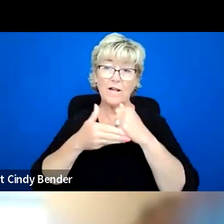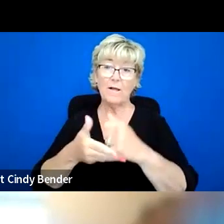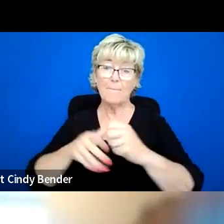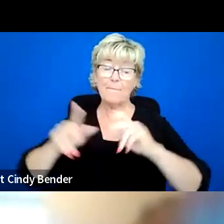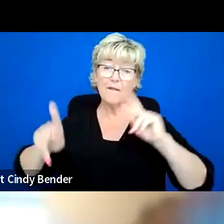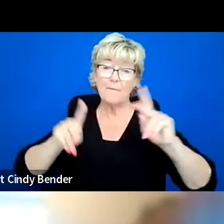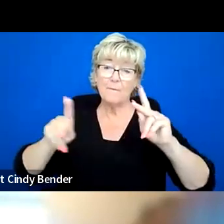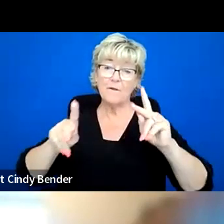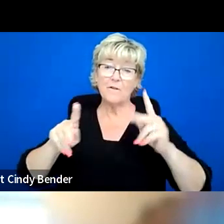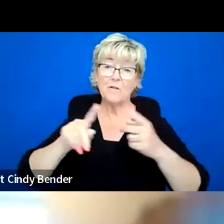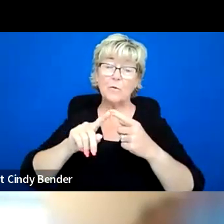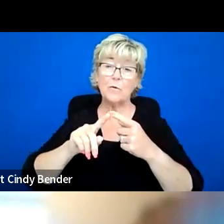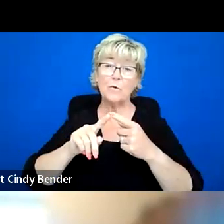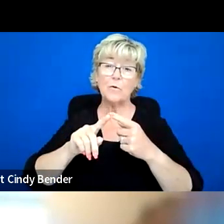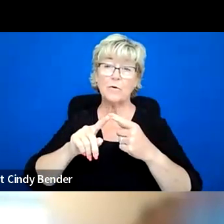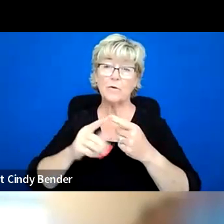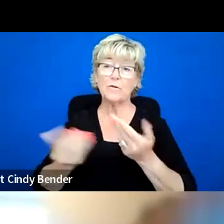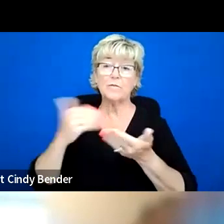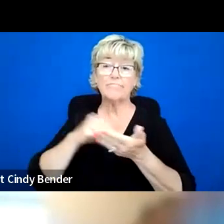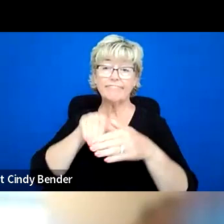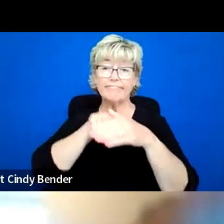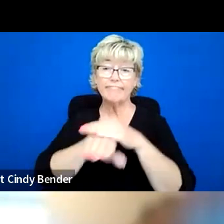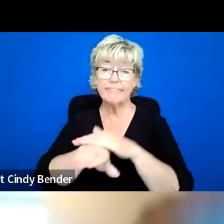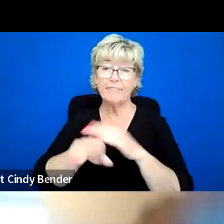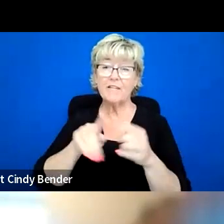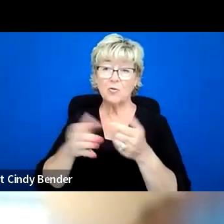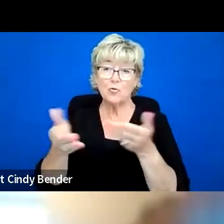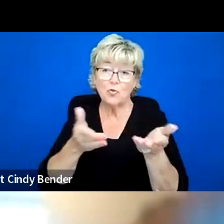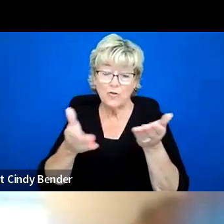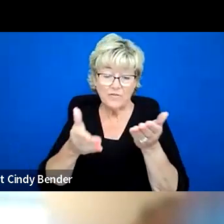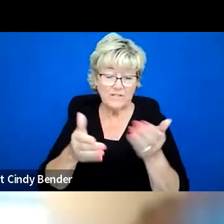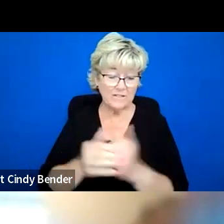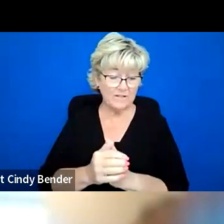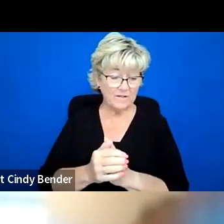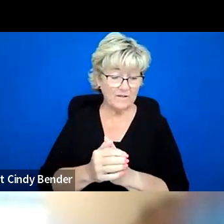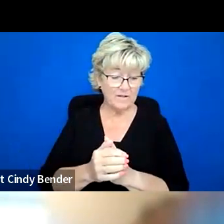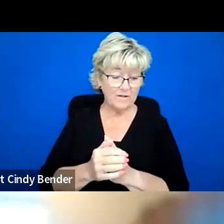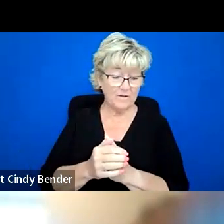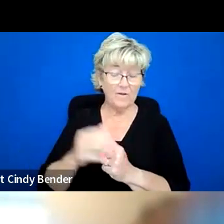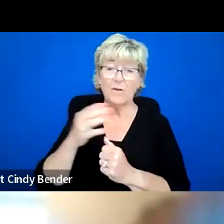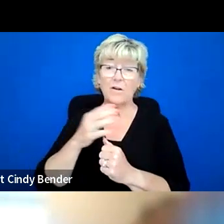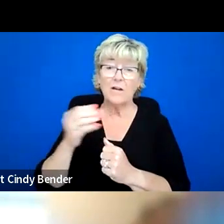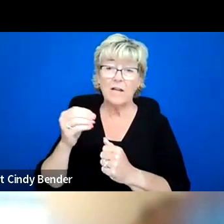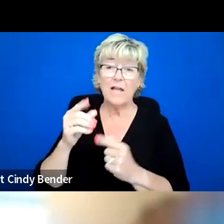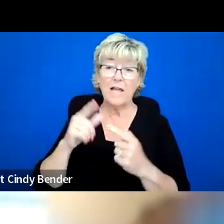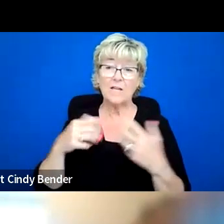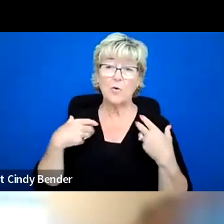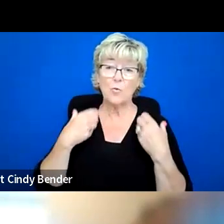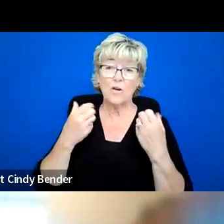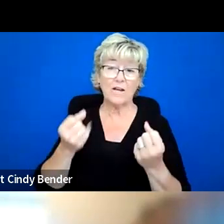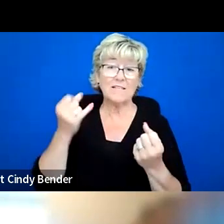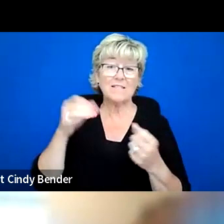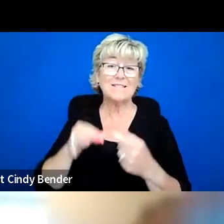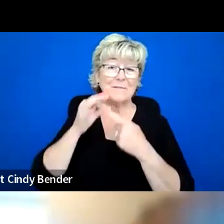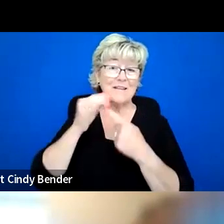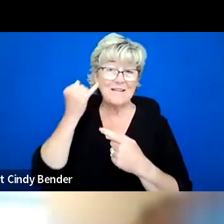people to regain access to services and to recover, especially if there